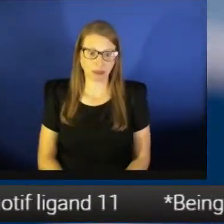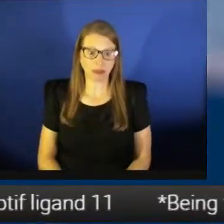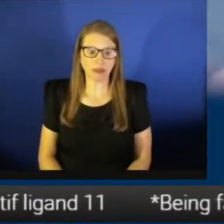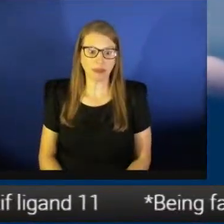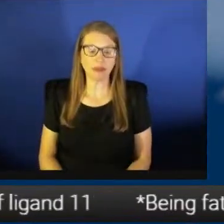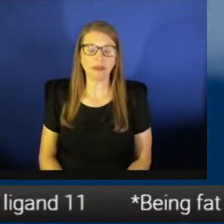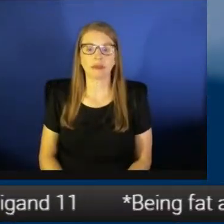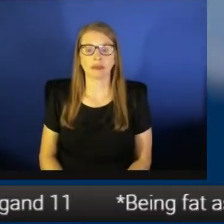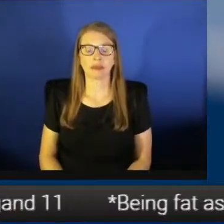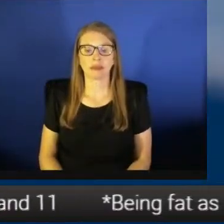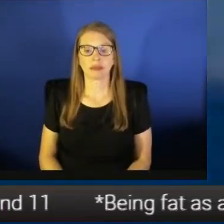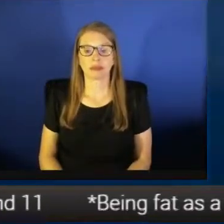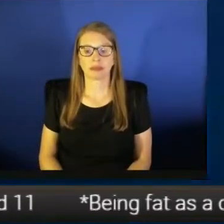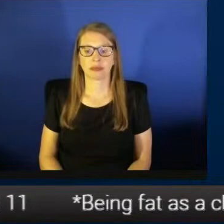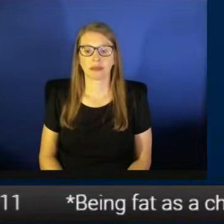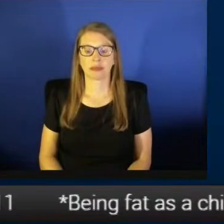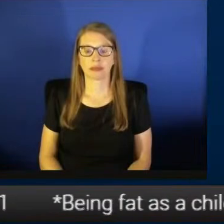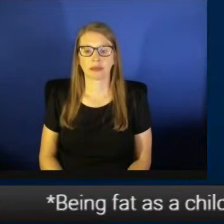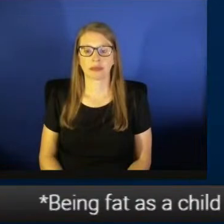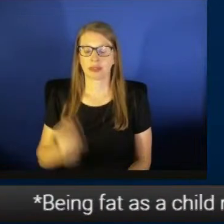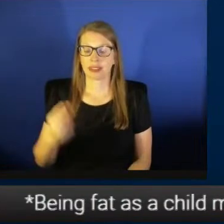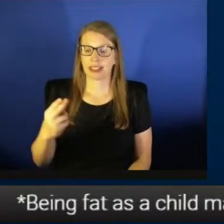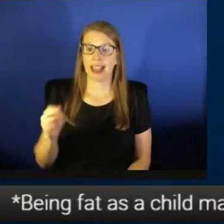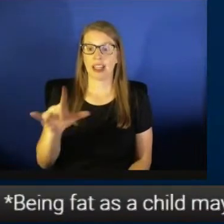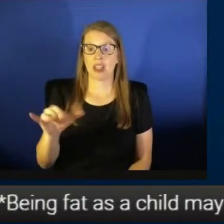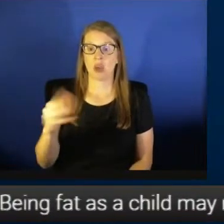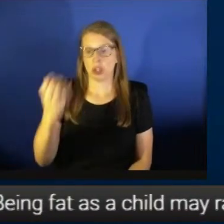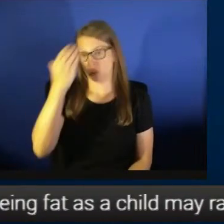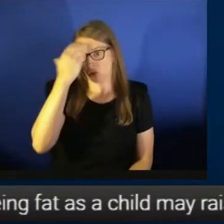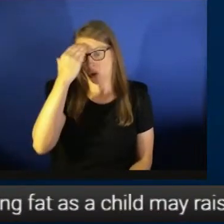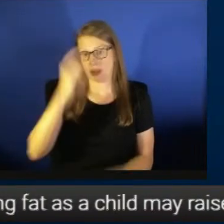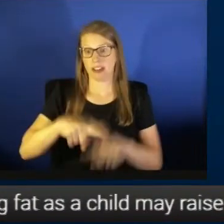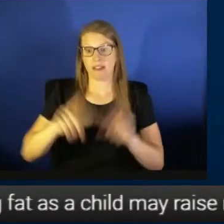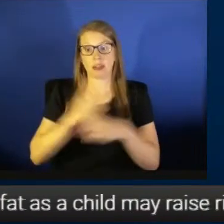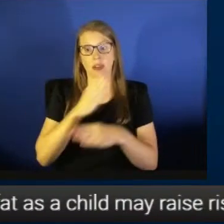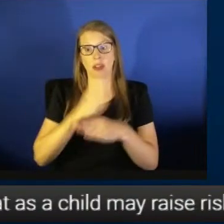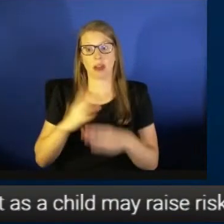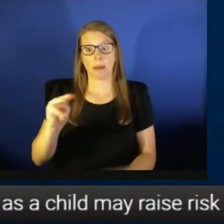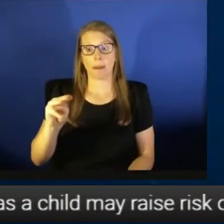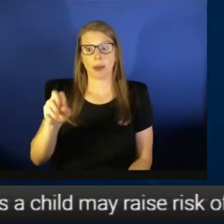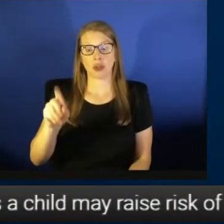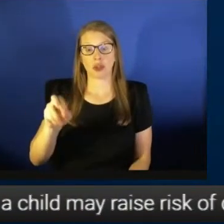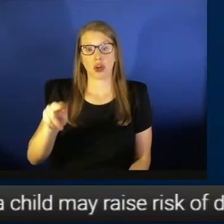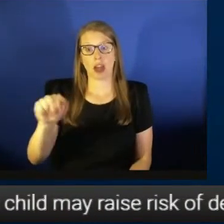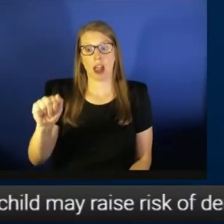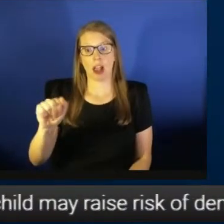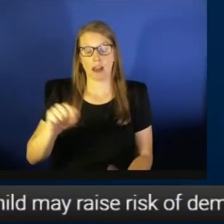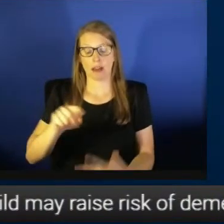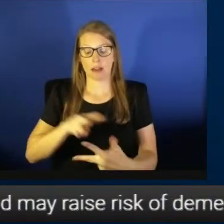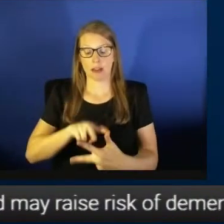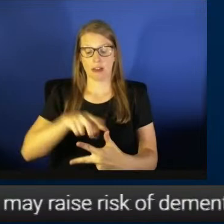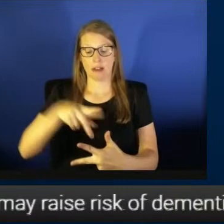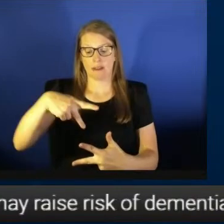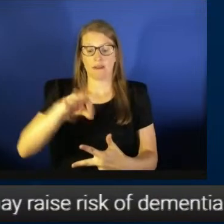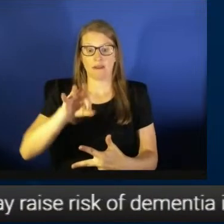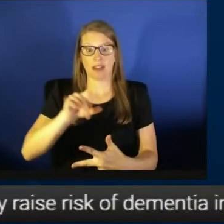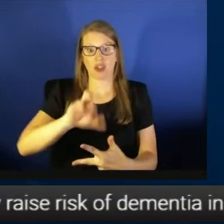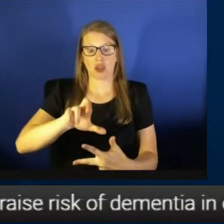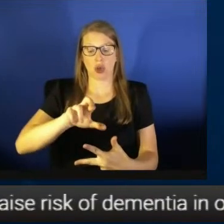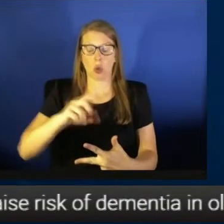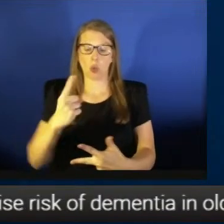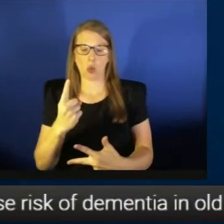those this morning. Haley wants to know, what is the difference between the Moderna and Pfizer vaccines? Because one requires 2 shots and the